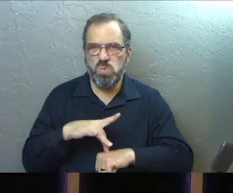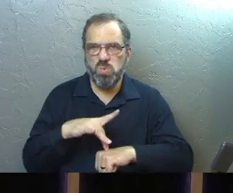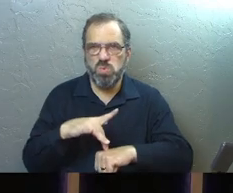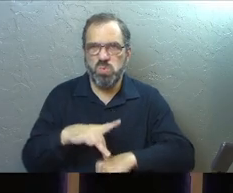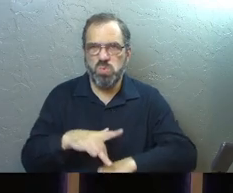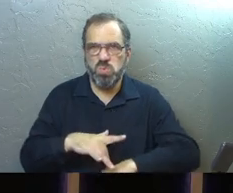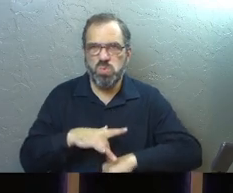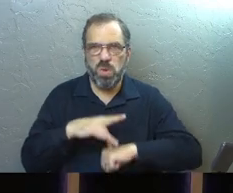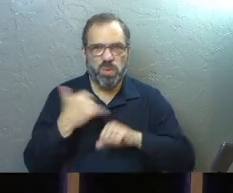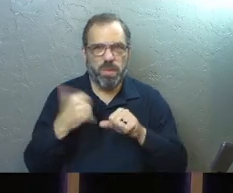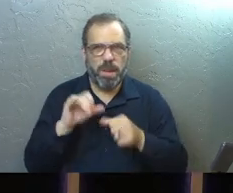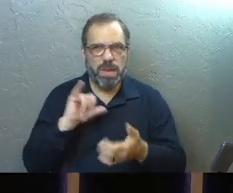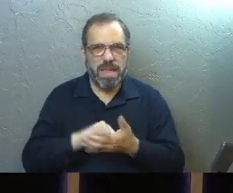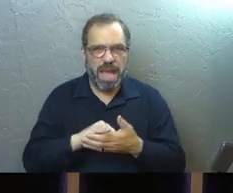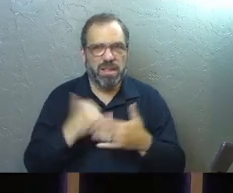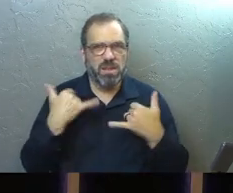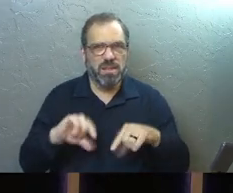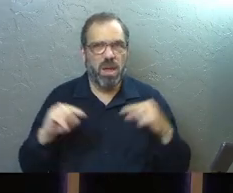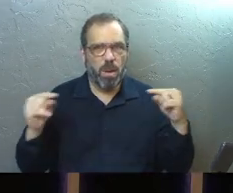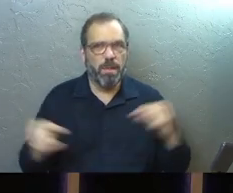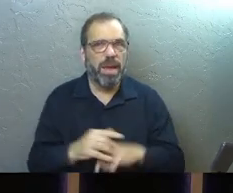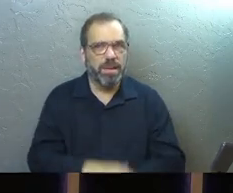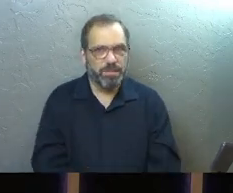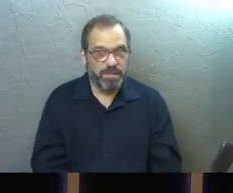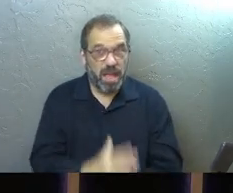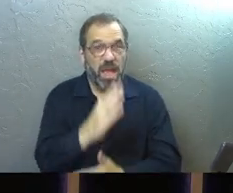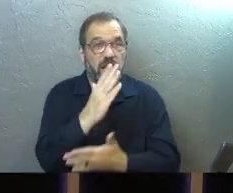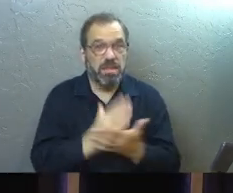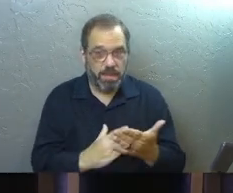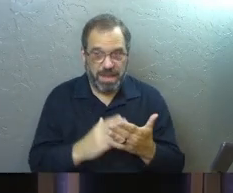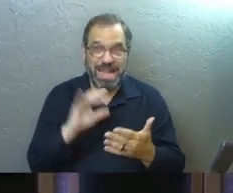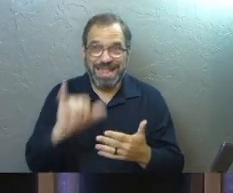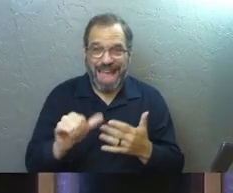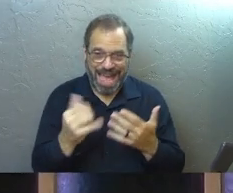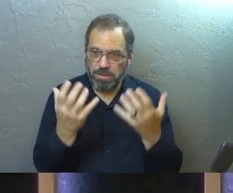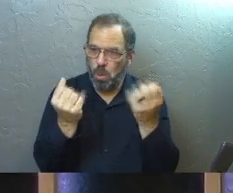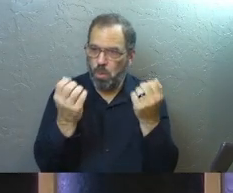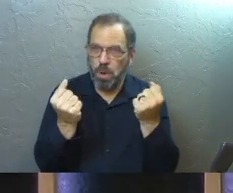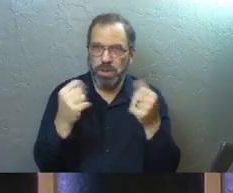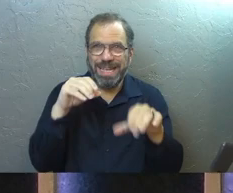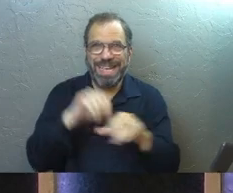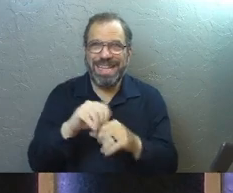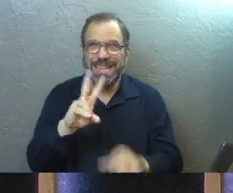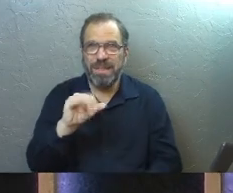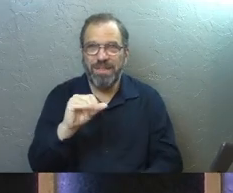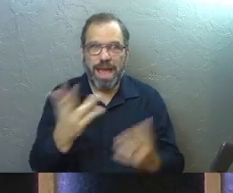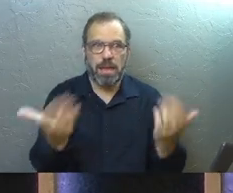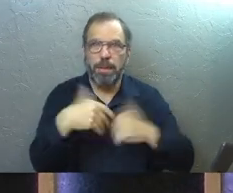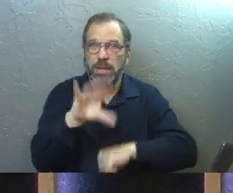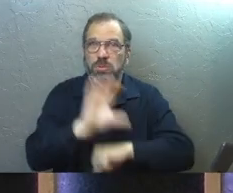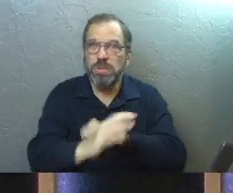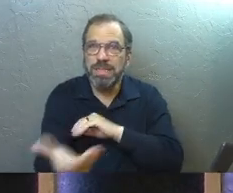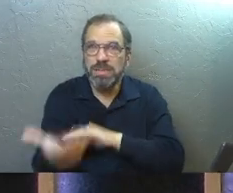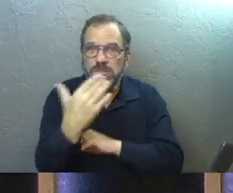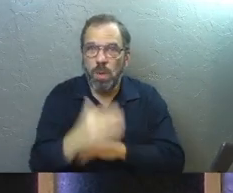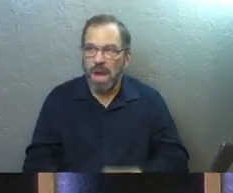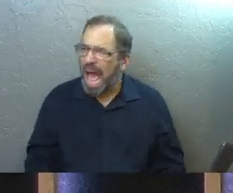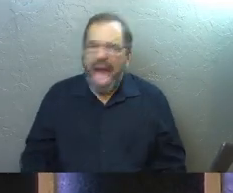you. They still cause you pain. And some of it's the words that got said in the minivan on the way here to church this